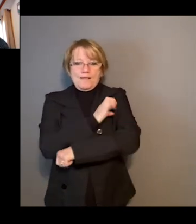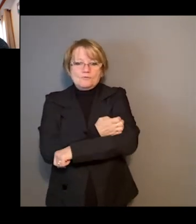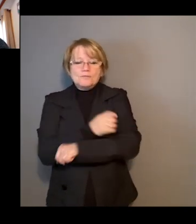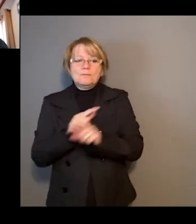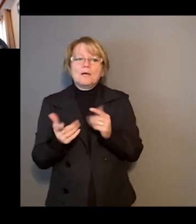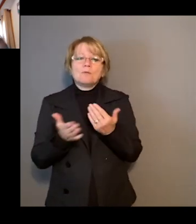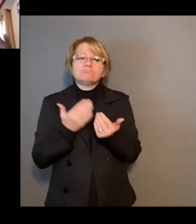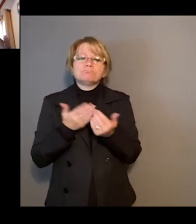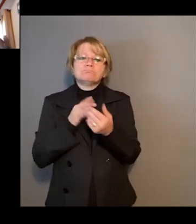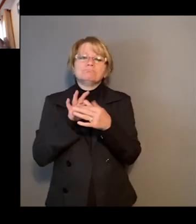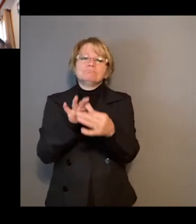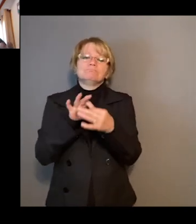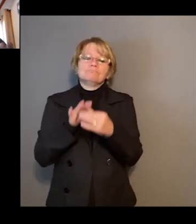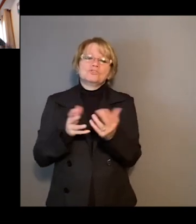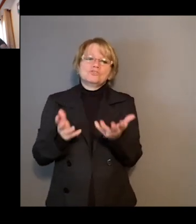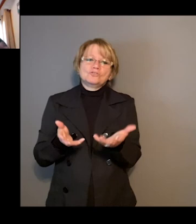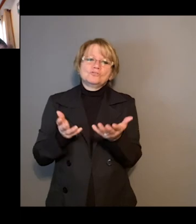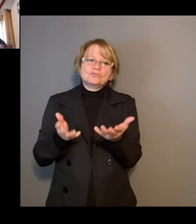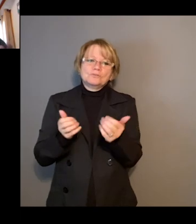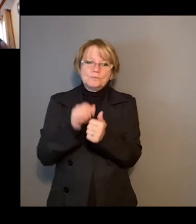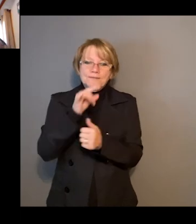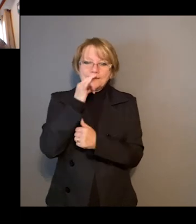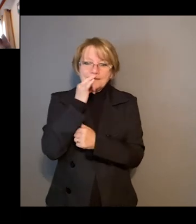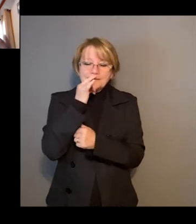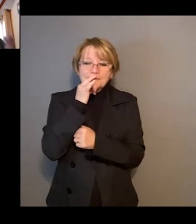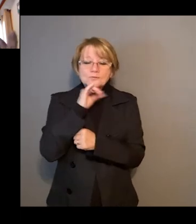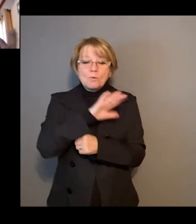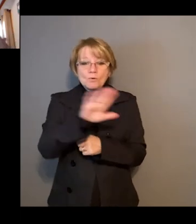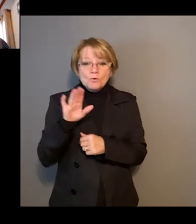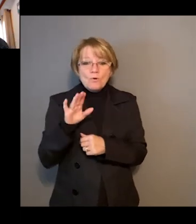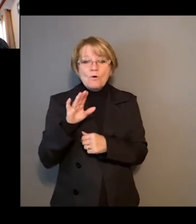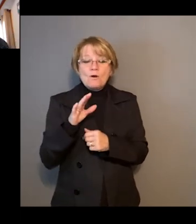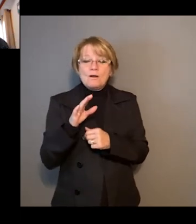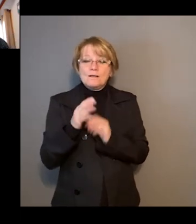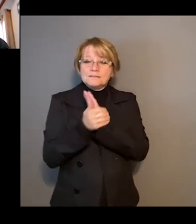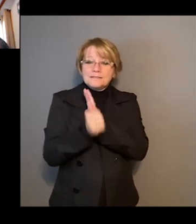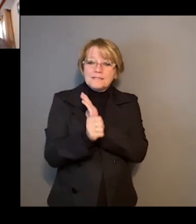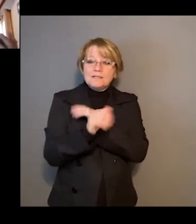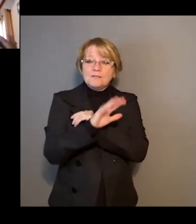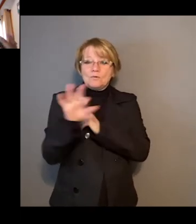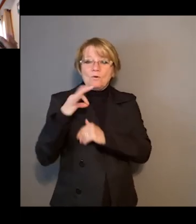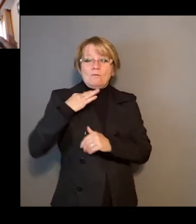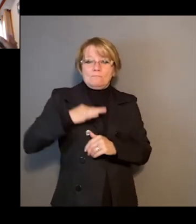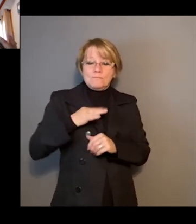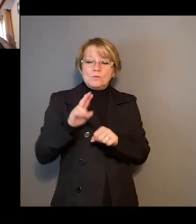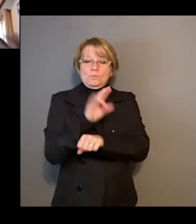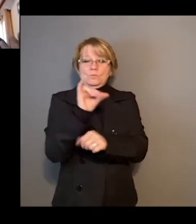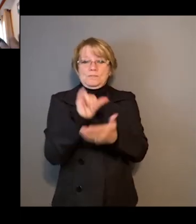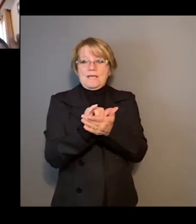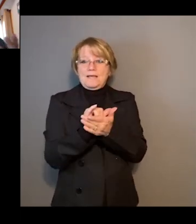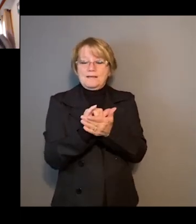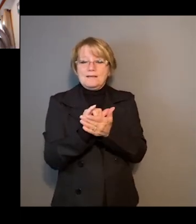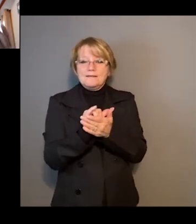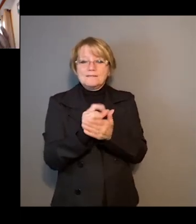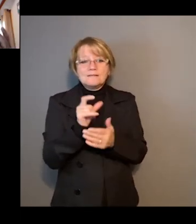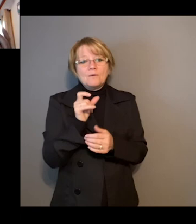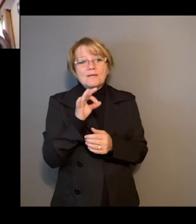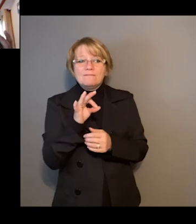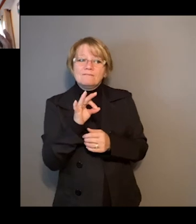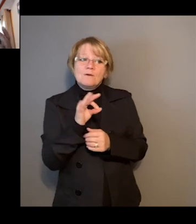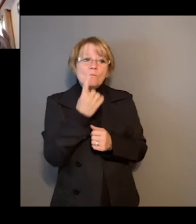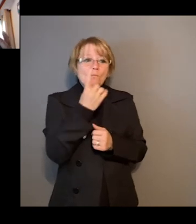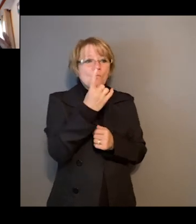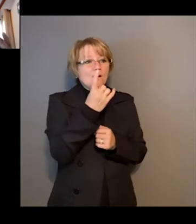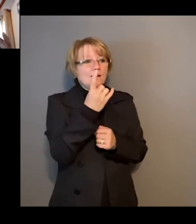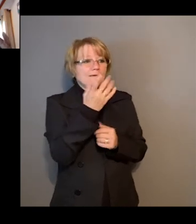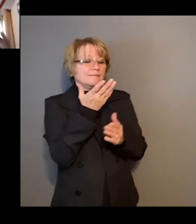kids. So use those to your advantage. And remember that they all blend together. So if you're not good in one area, that's all right. If you're